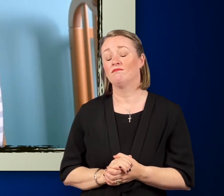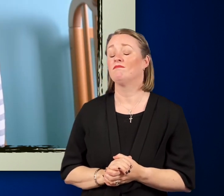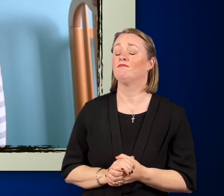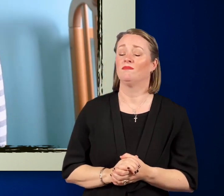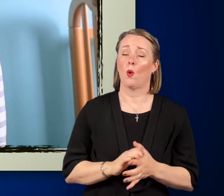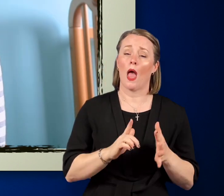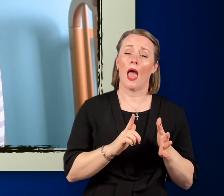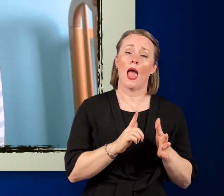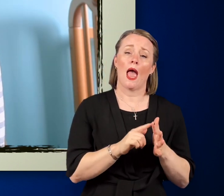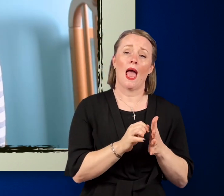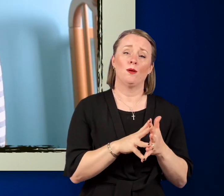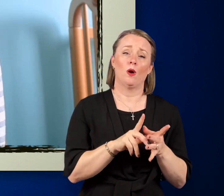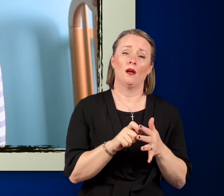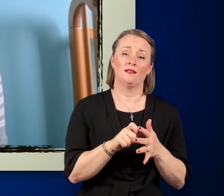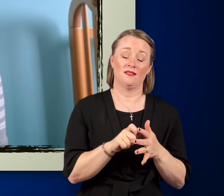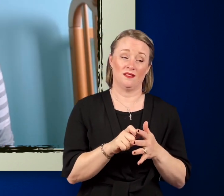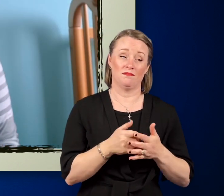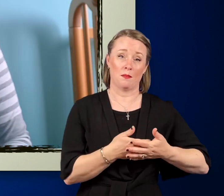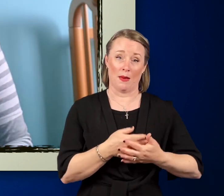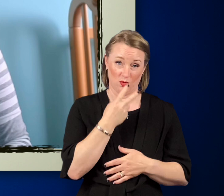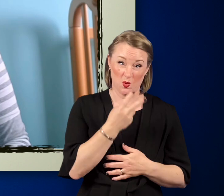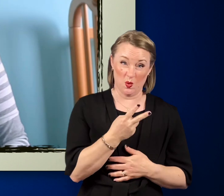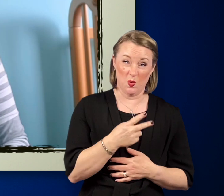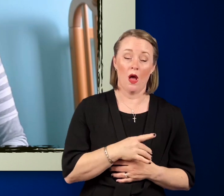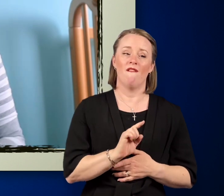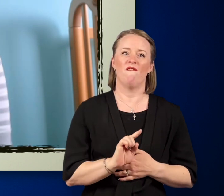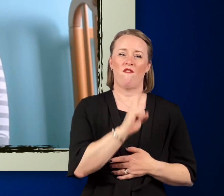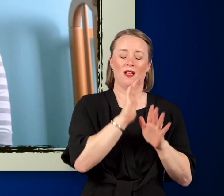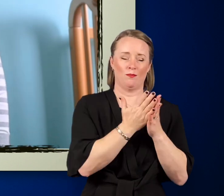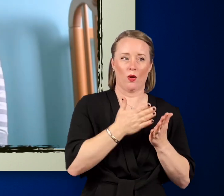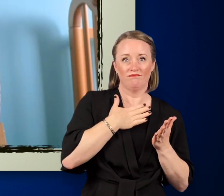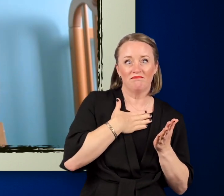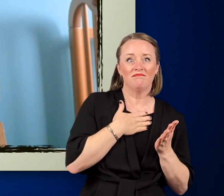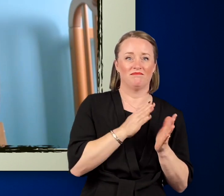Edward really took to as a favourite when he started to like books was this one.